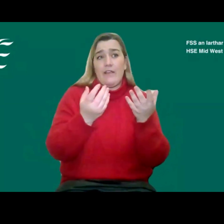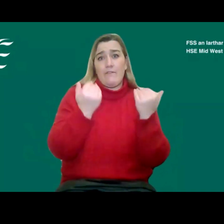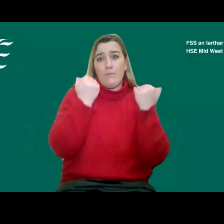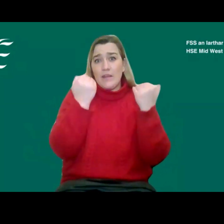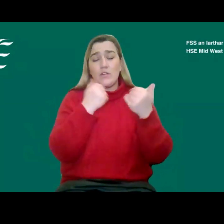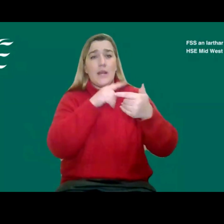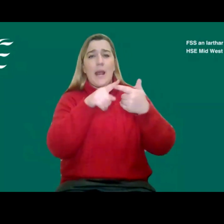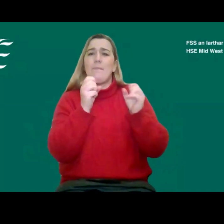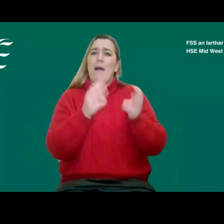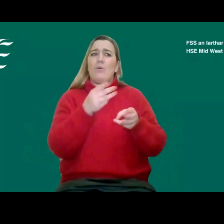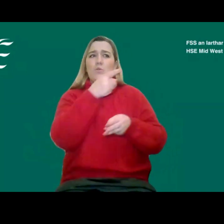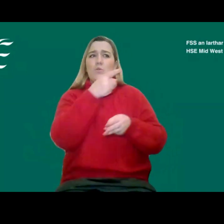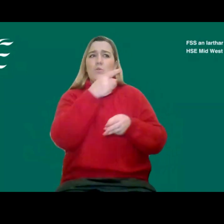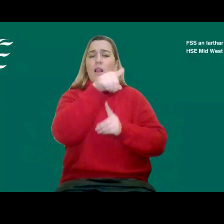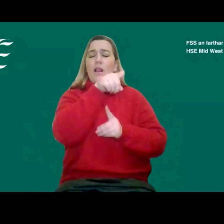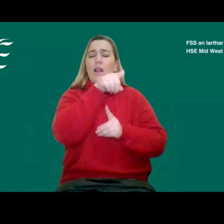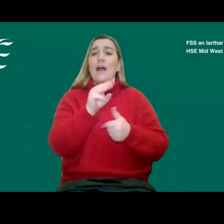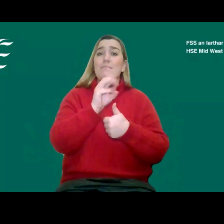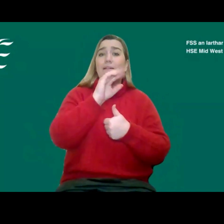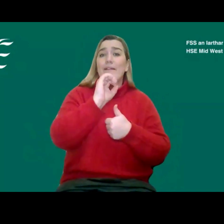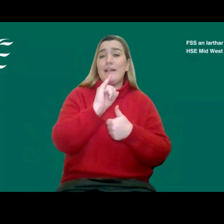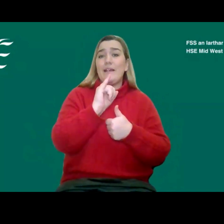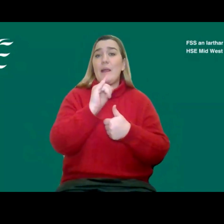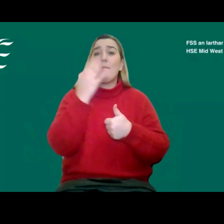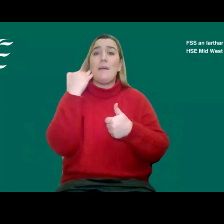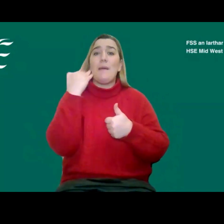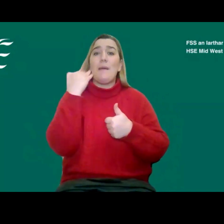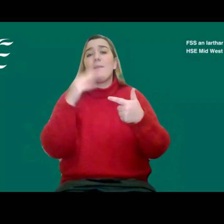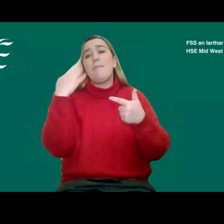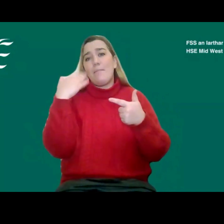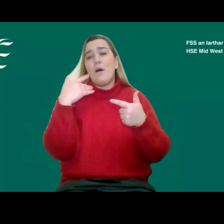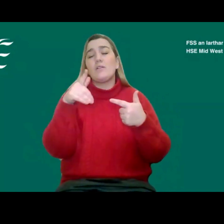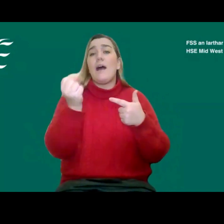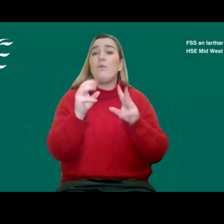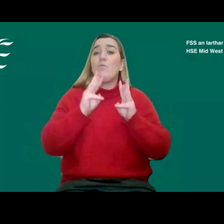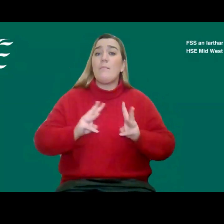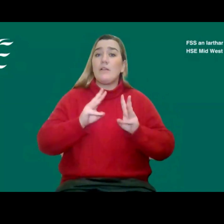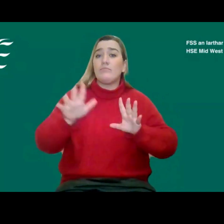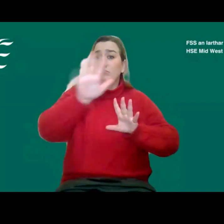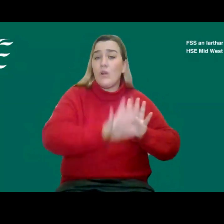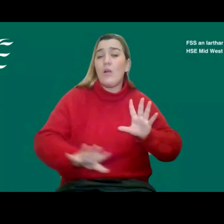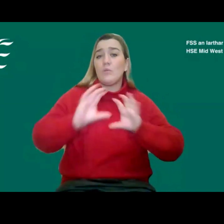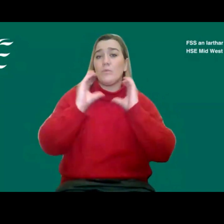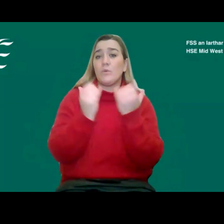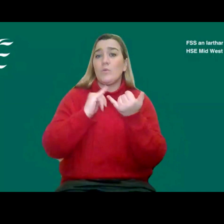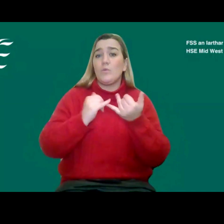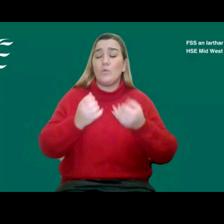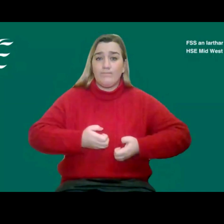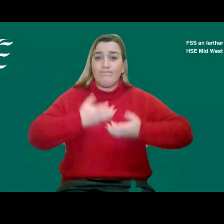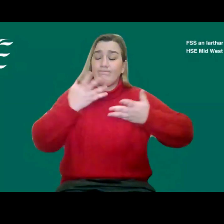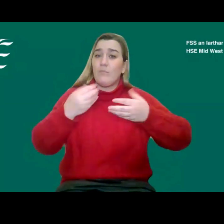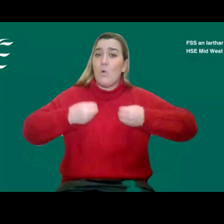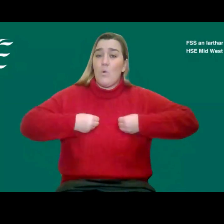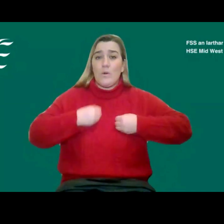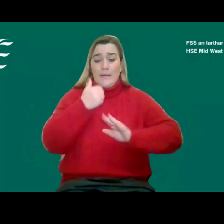navigate perimenopause and menopause. We also have women from across the Midwest community who will be telling their own stories of